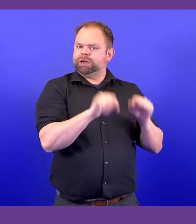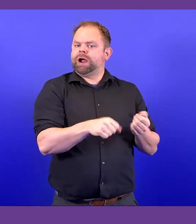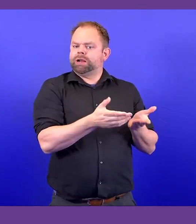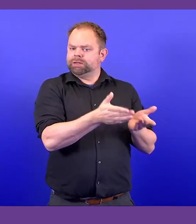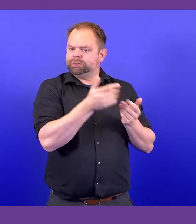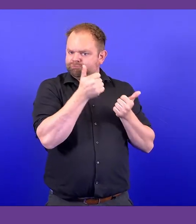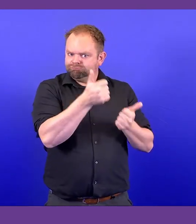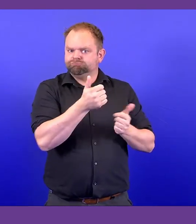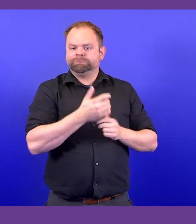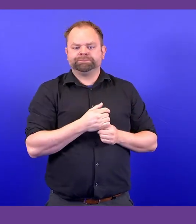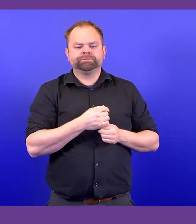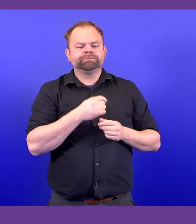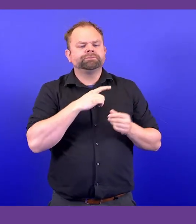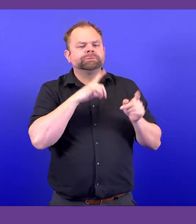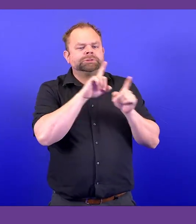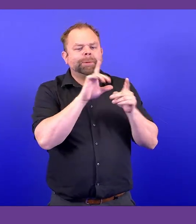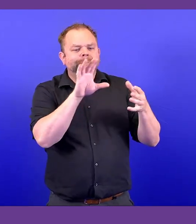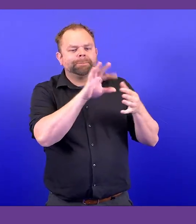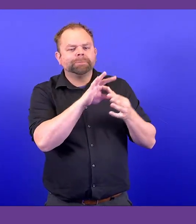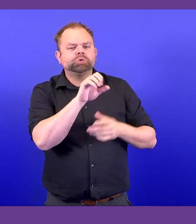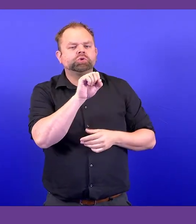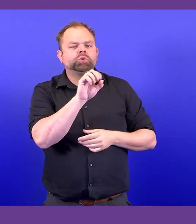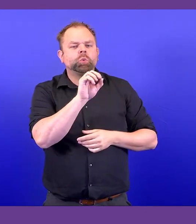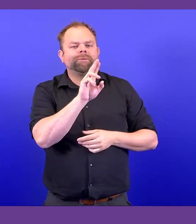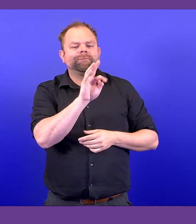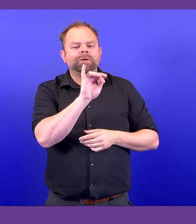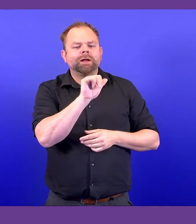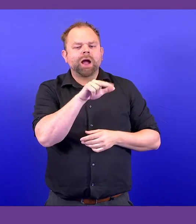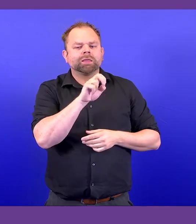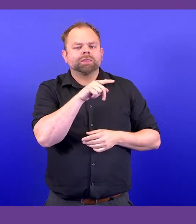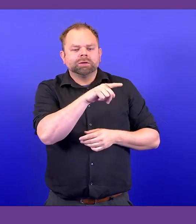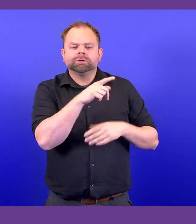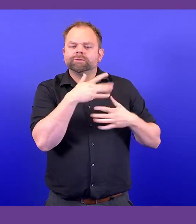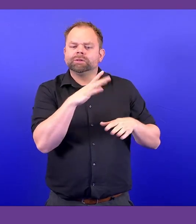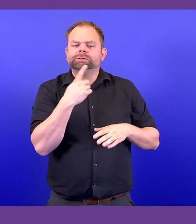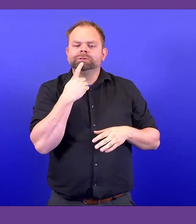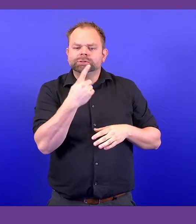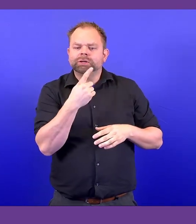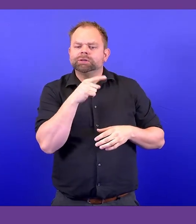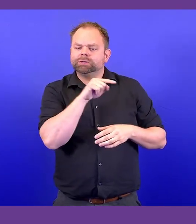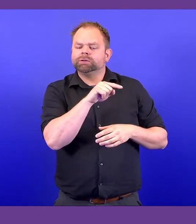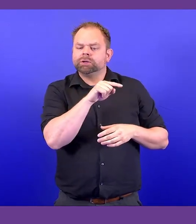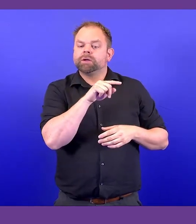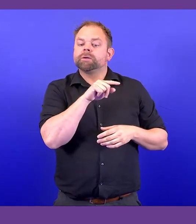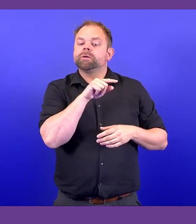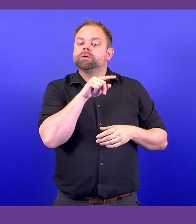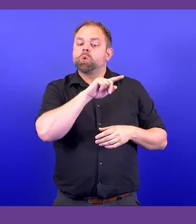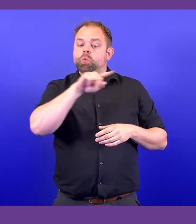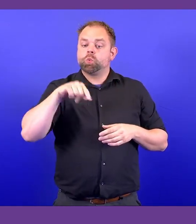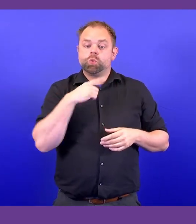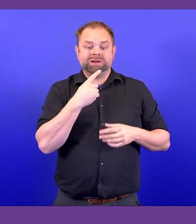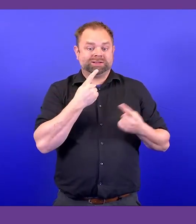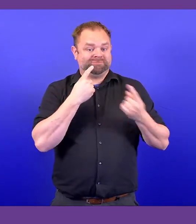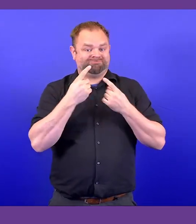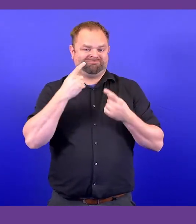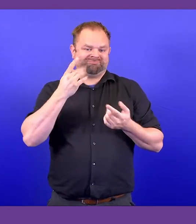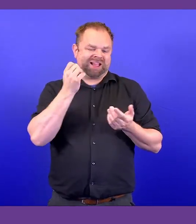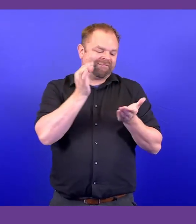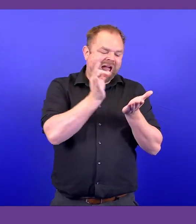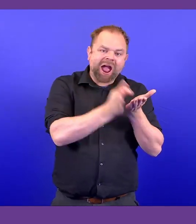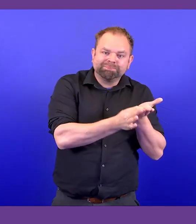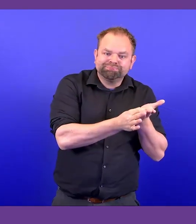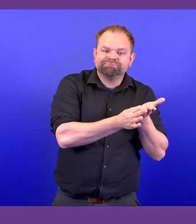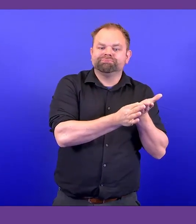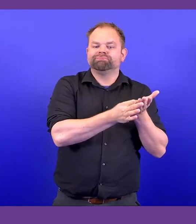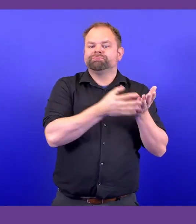that particularly older people want the presence of uniformed staff. You can have the biggest destination board